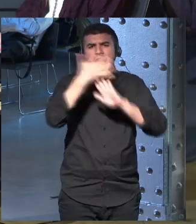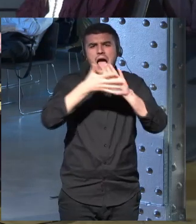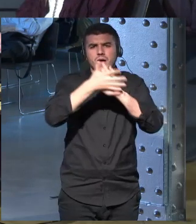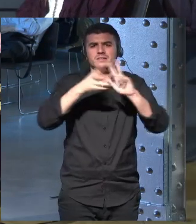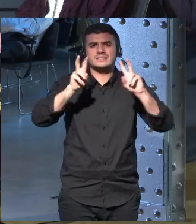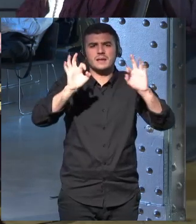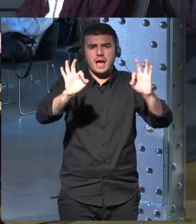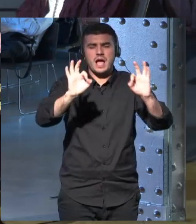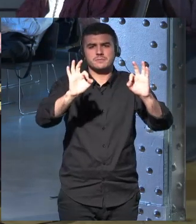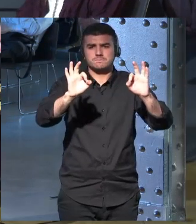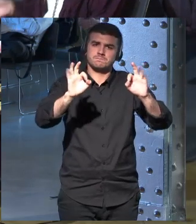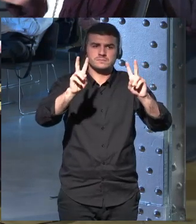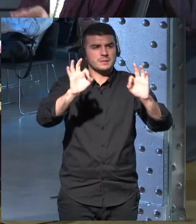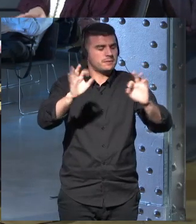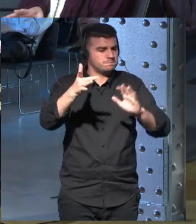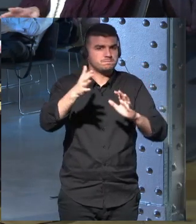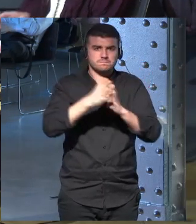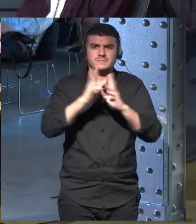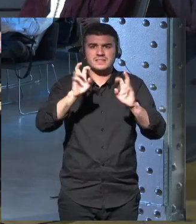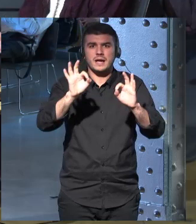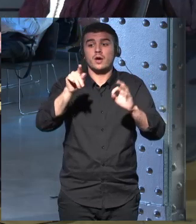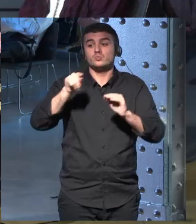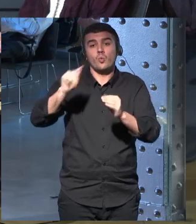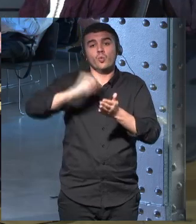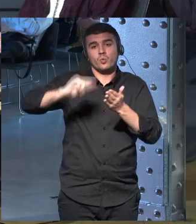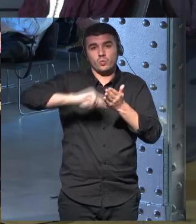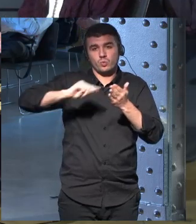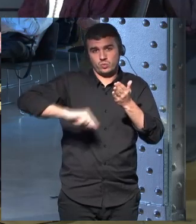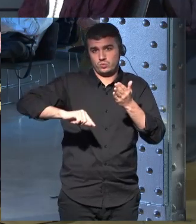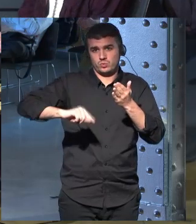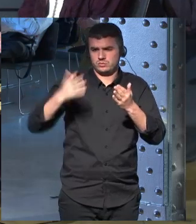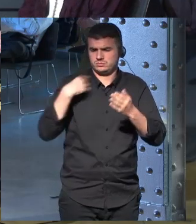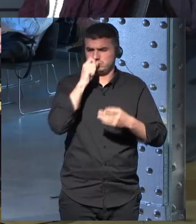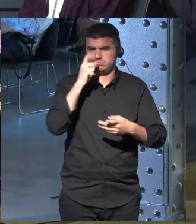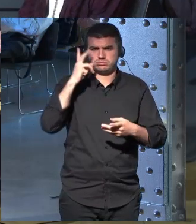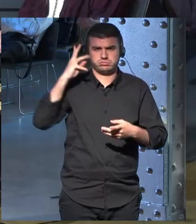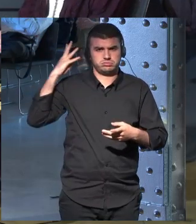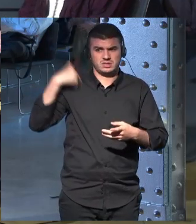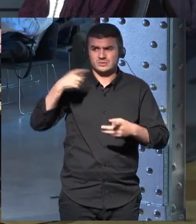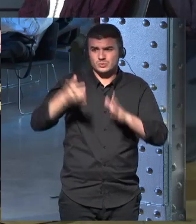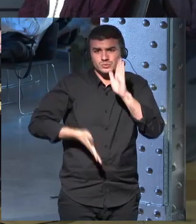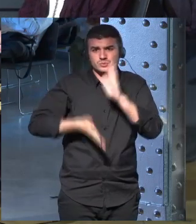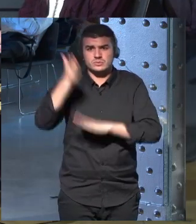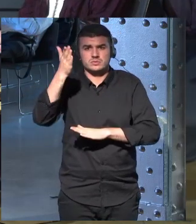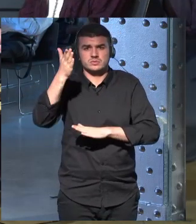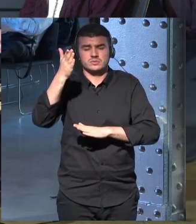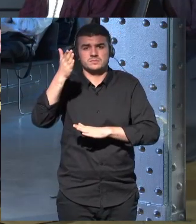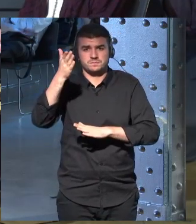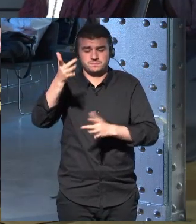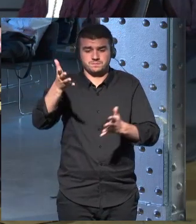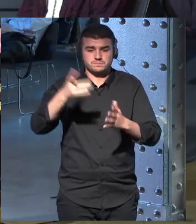past 15 years since you moved from South Africa to Australia, some of the themes in your